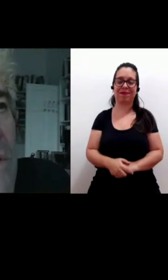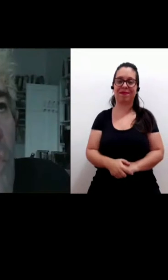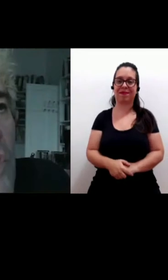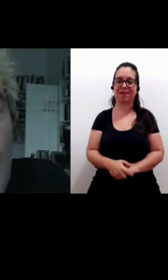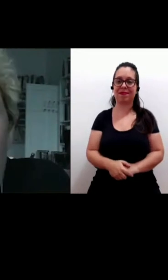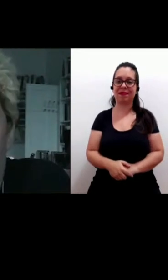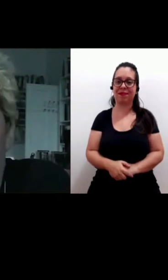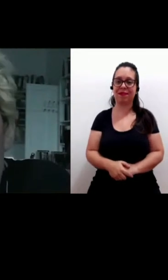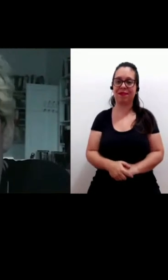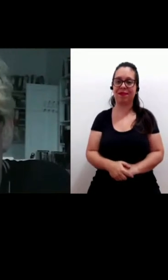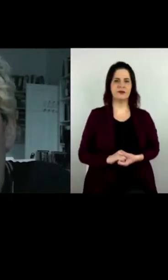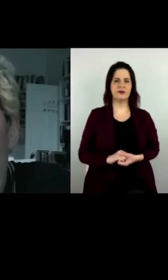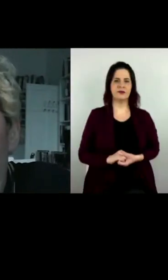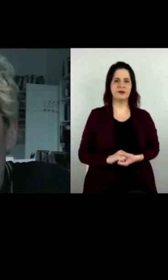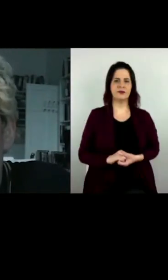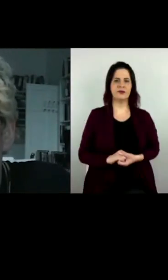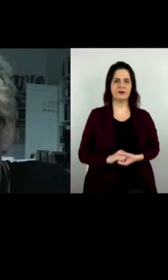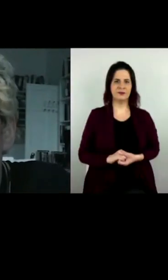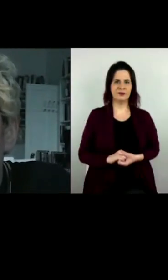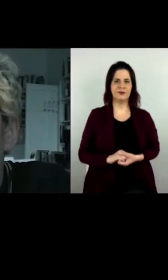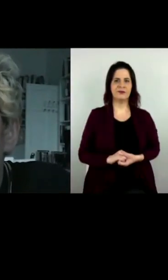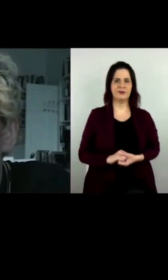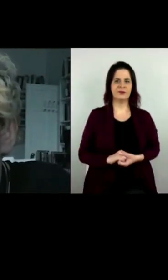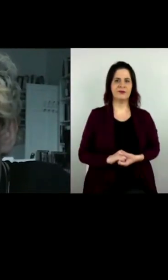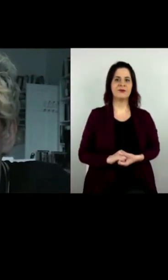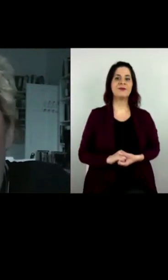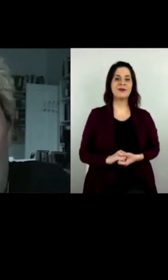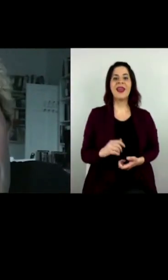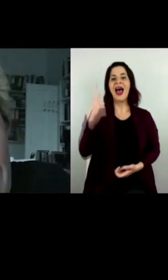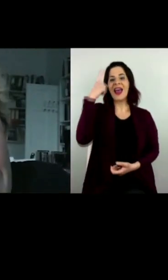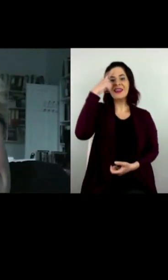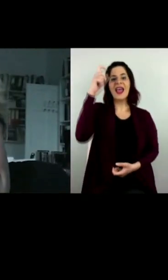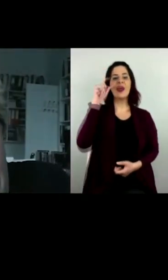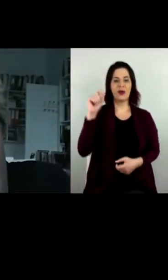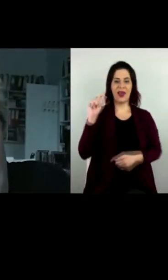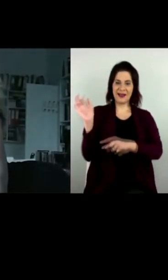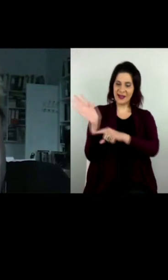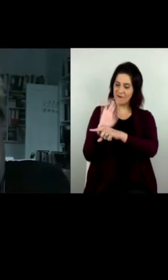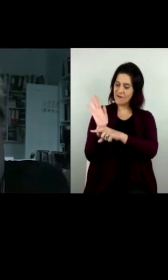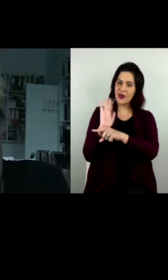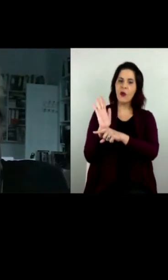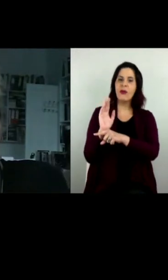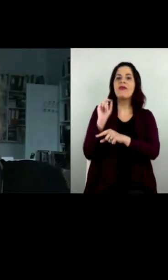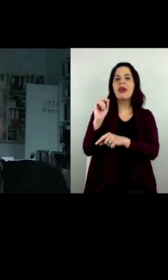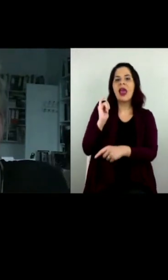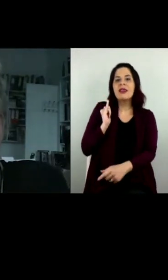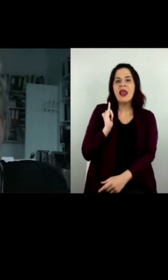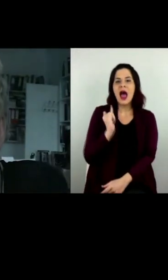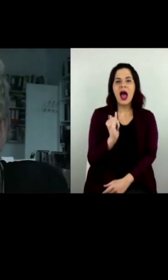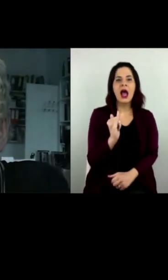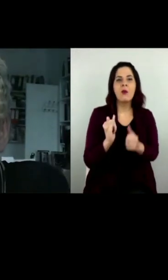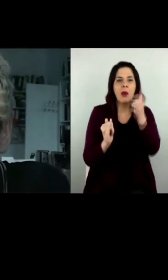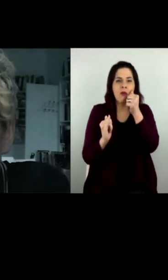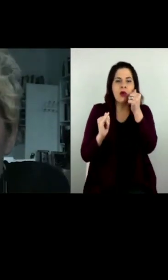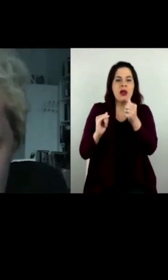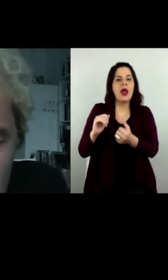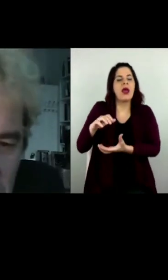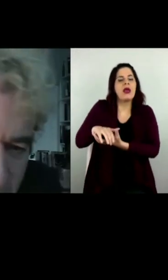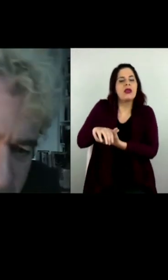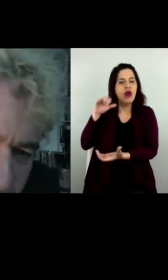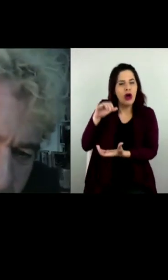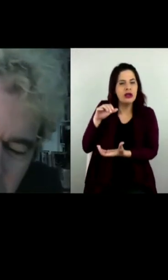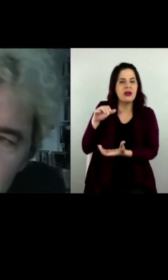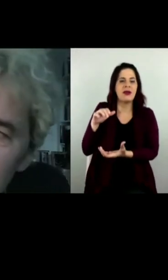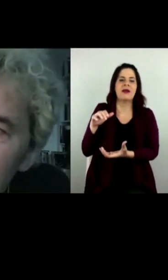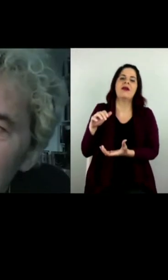the idea was that this film should be narrated by an ancient lady who says she's thousands of years old and she